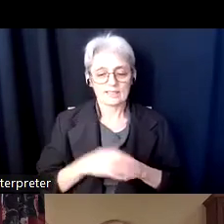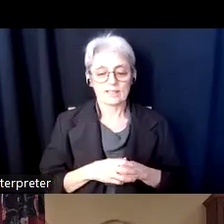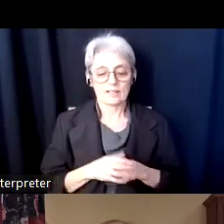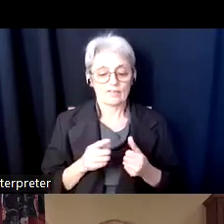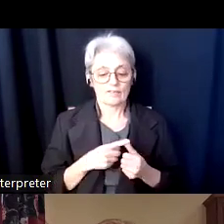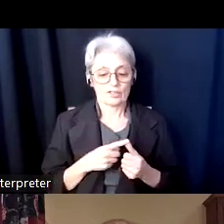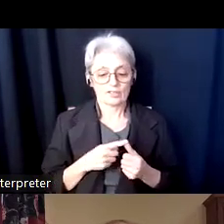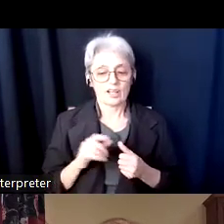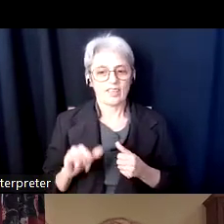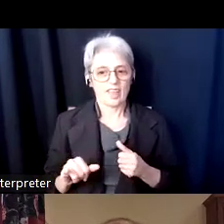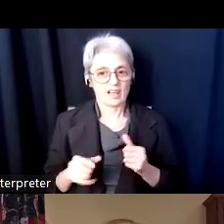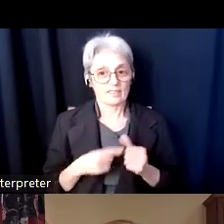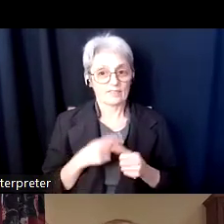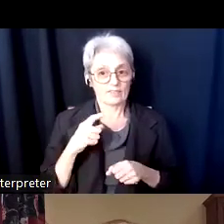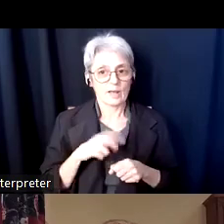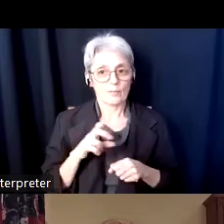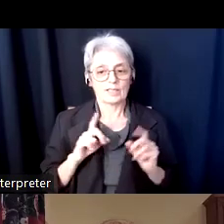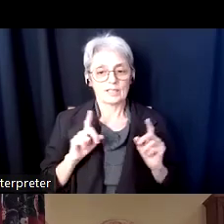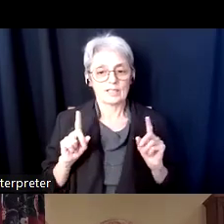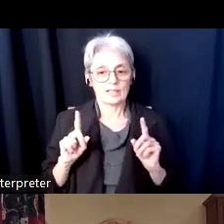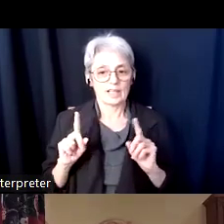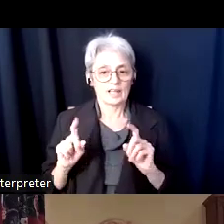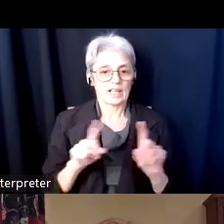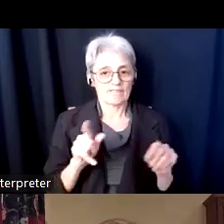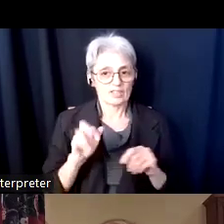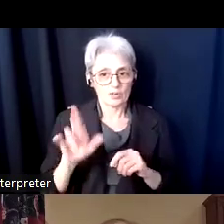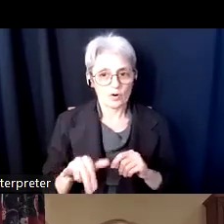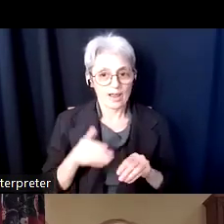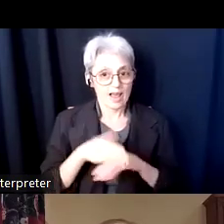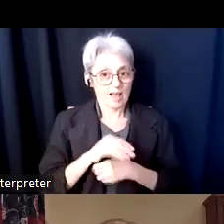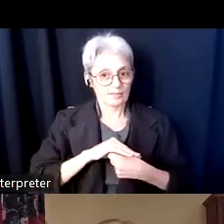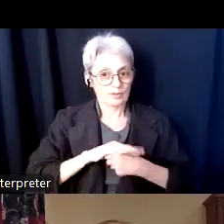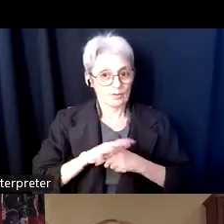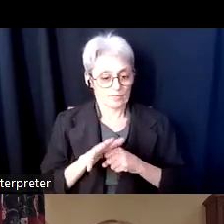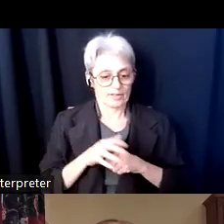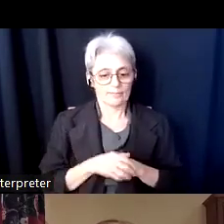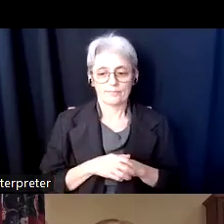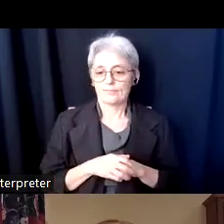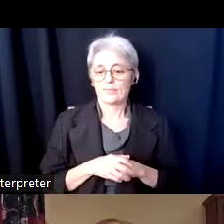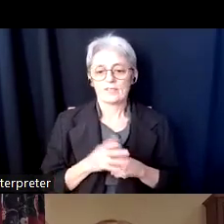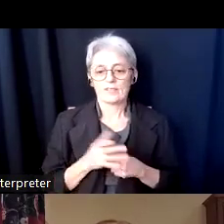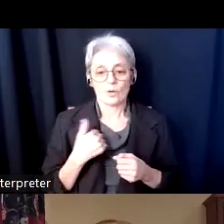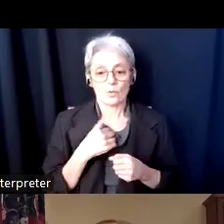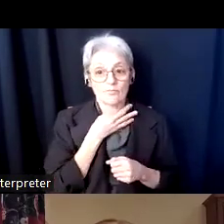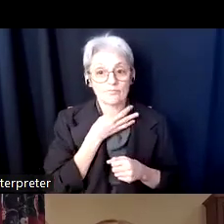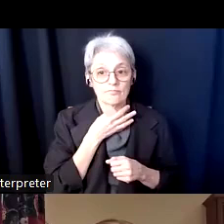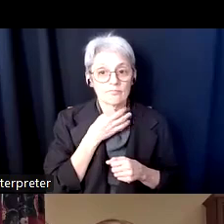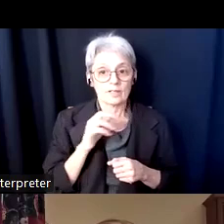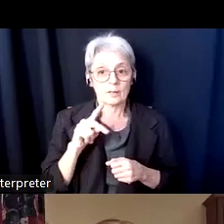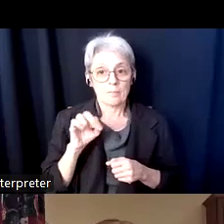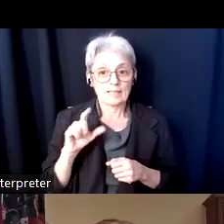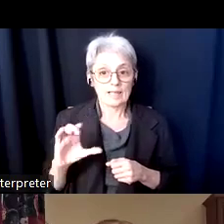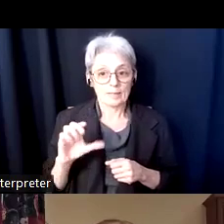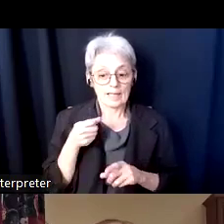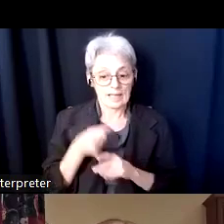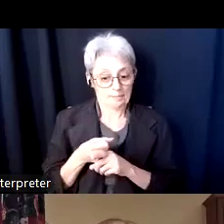an inventory post-pandemic. And so we wanted to know what was the impact of the pandemic specifically on